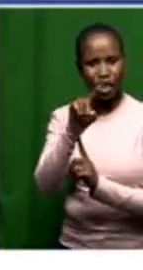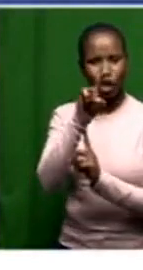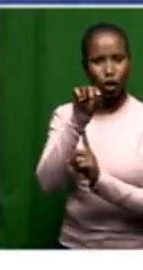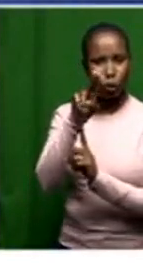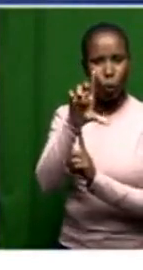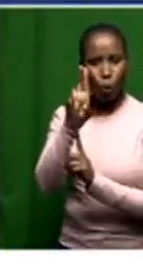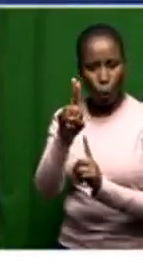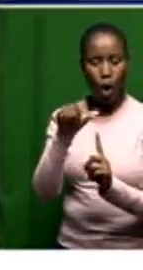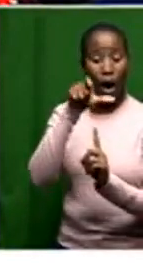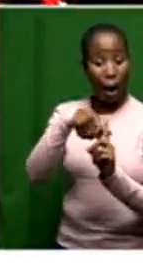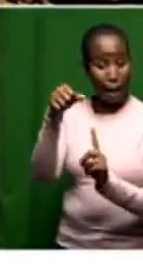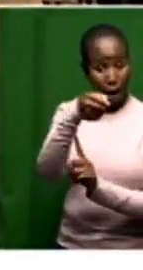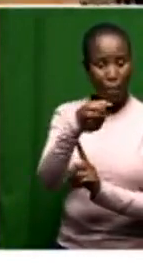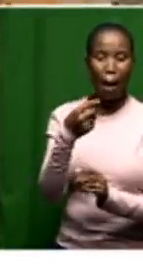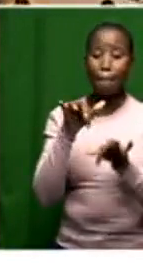safety.